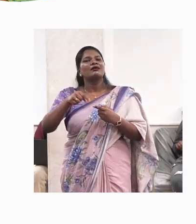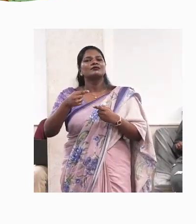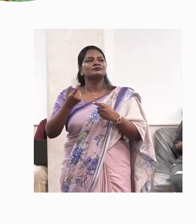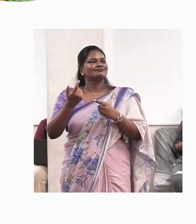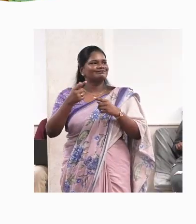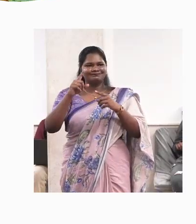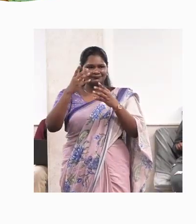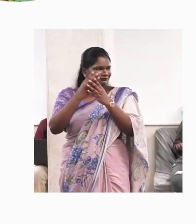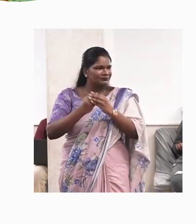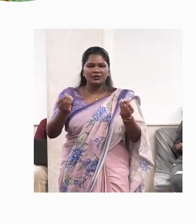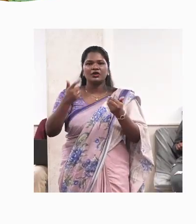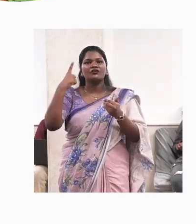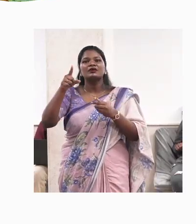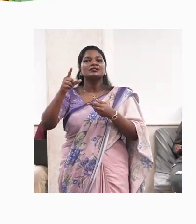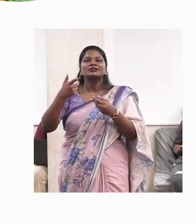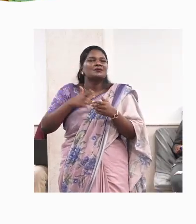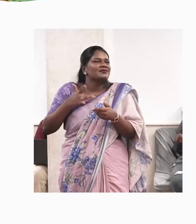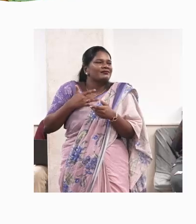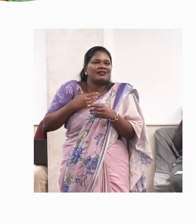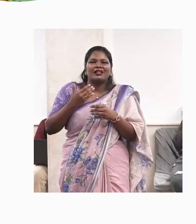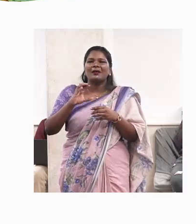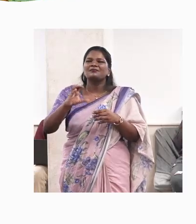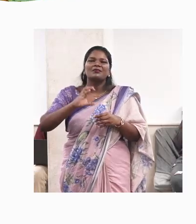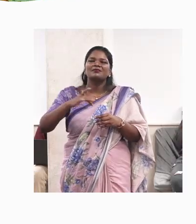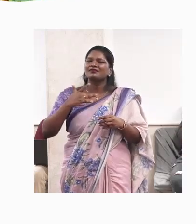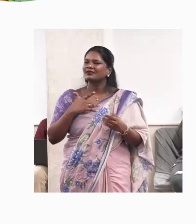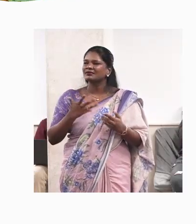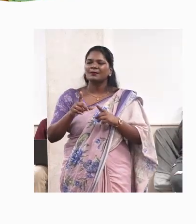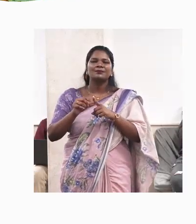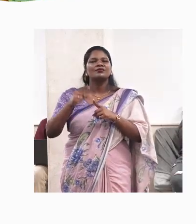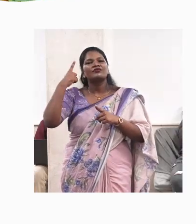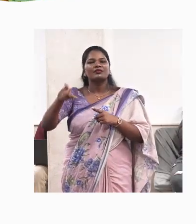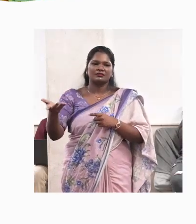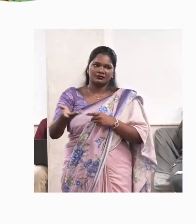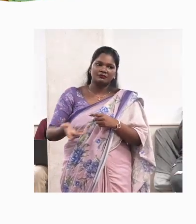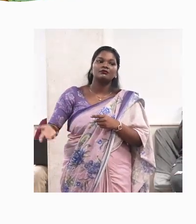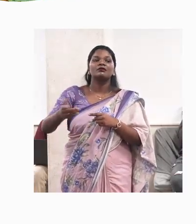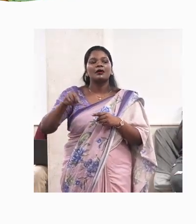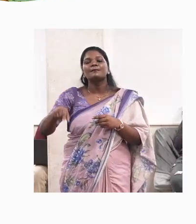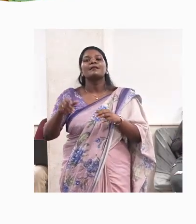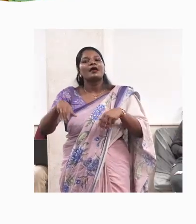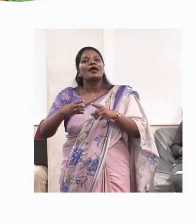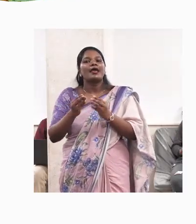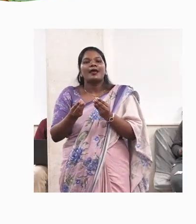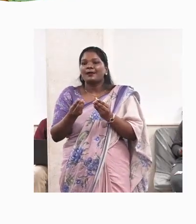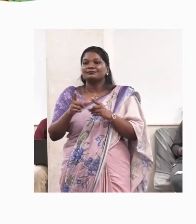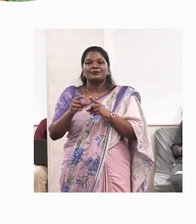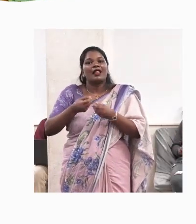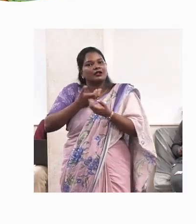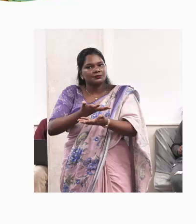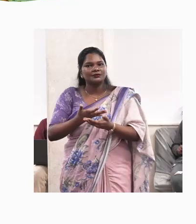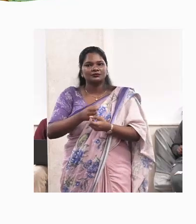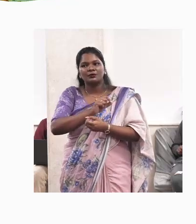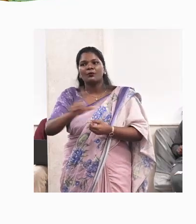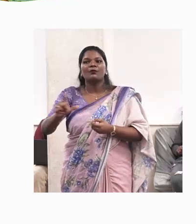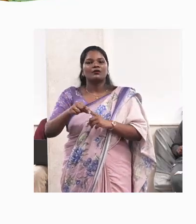resistance or the discomfort with the change process itself means to them, and for them to be able to also express and articulate that along